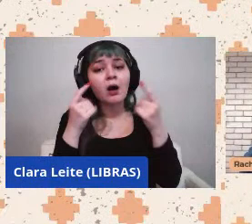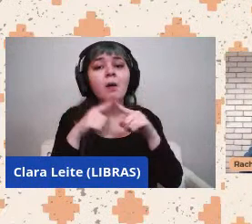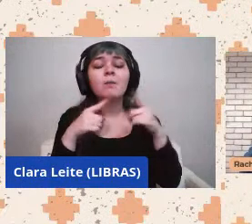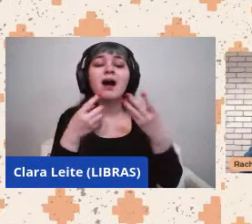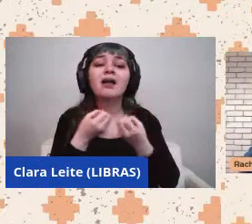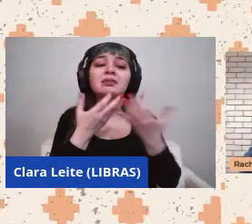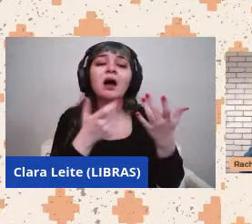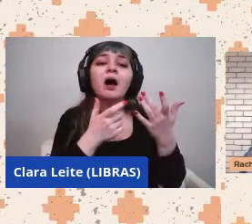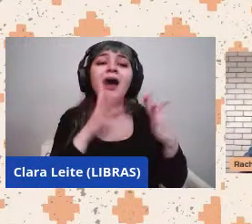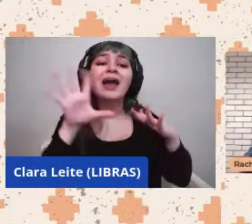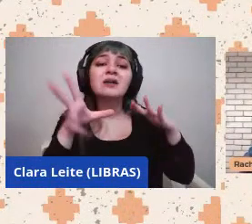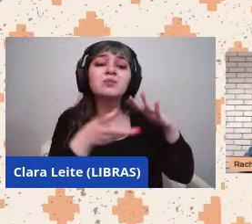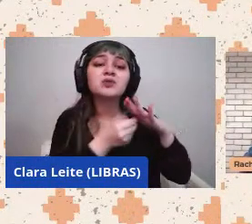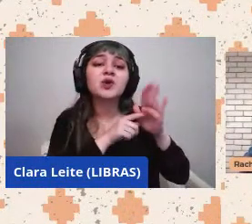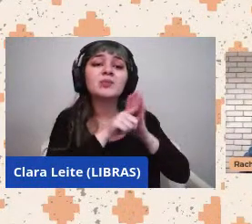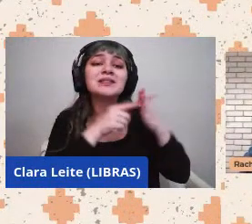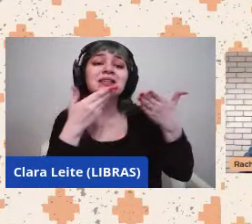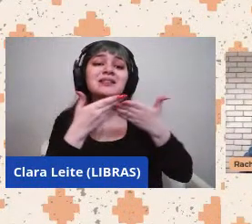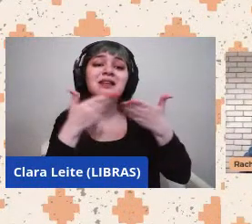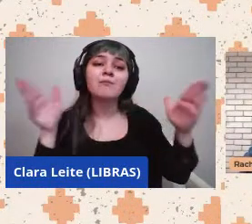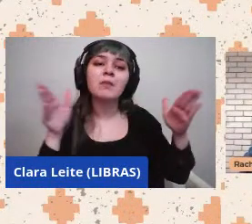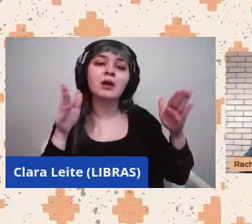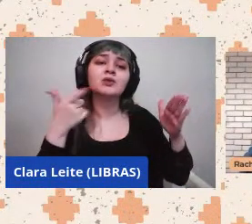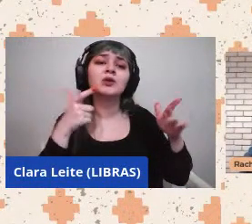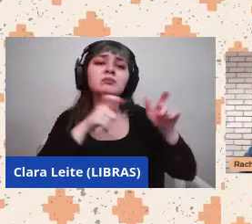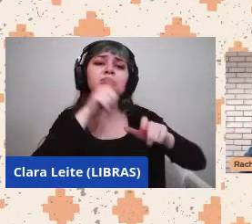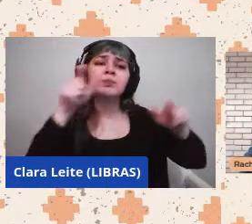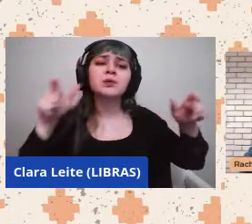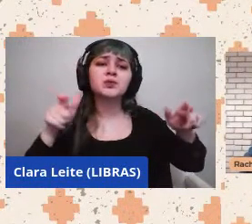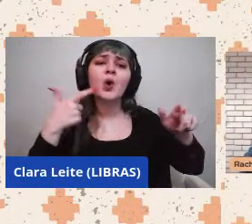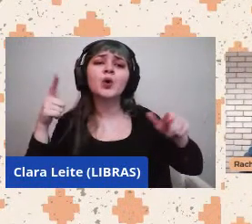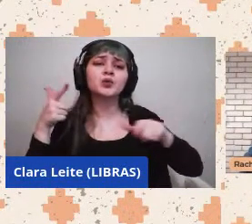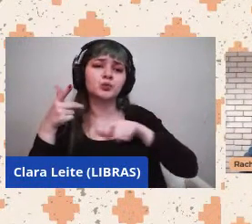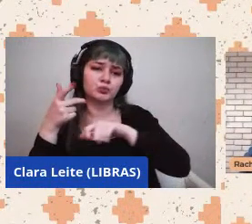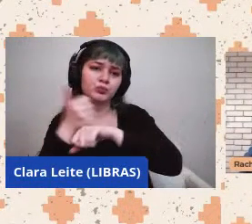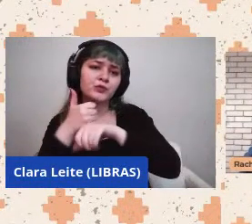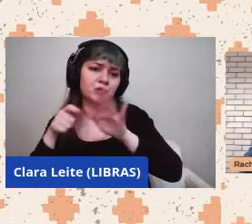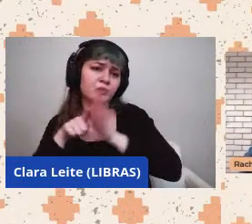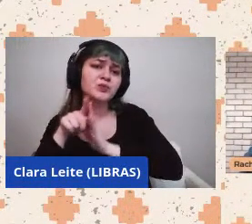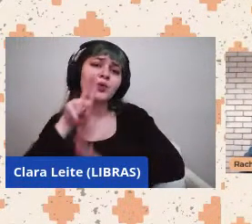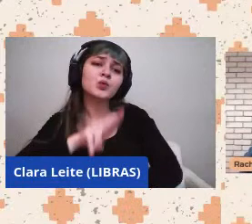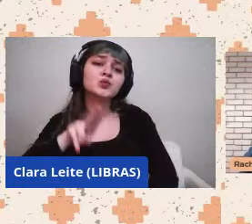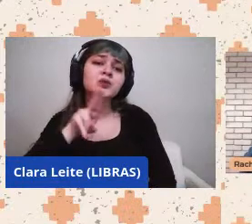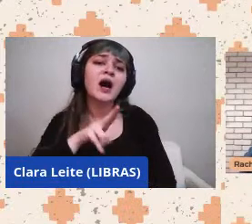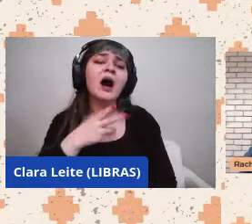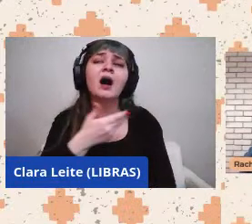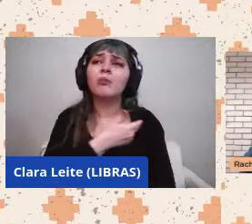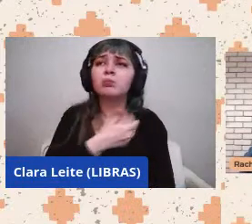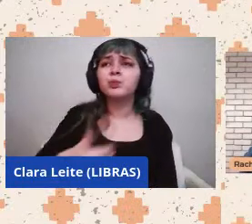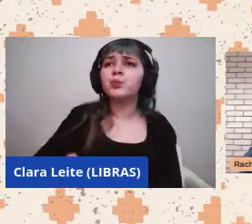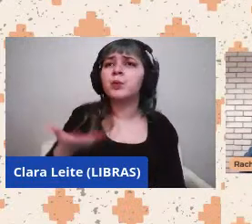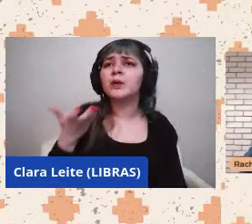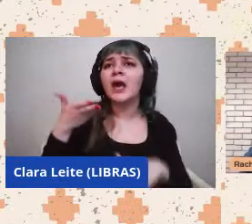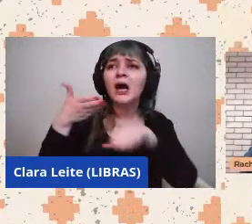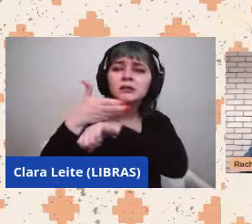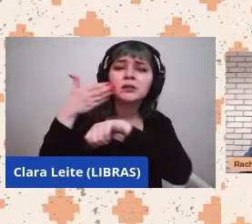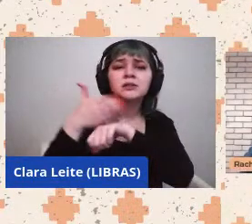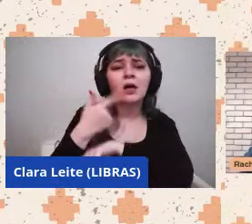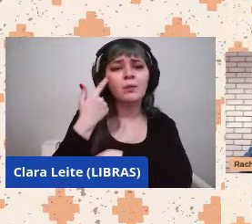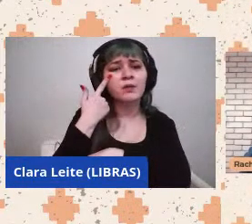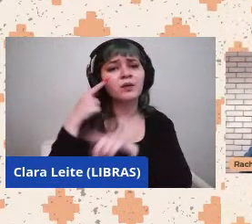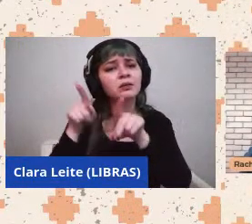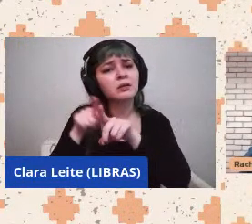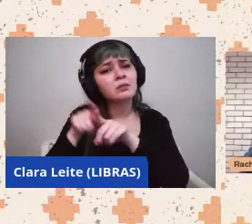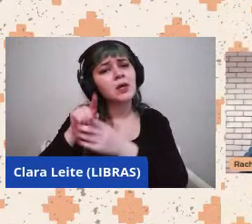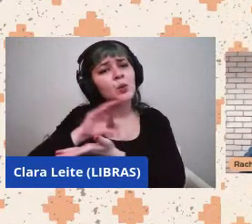research repositories so they can be used by other researchers, by members of the public who want to have access to that